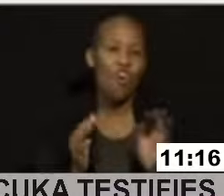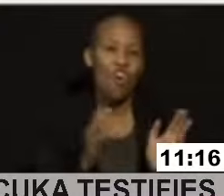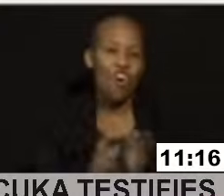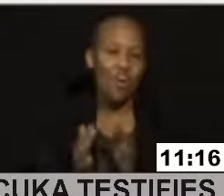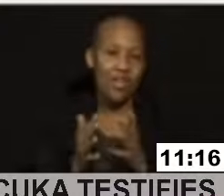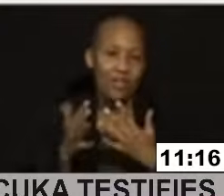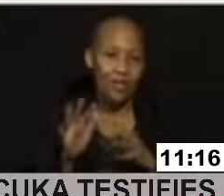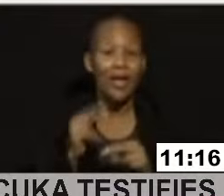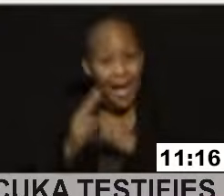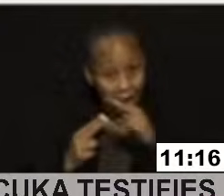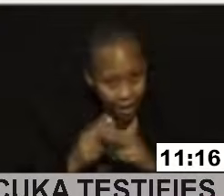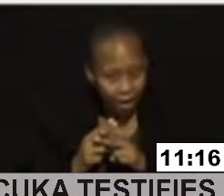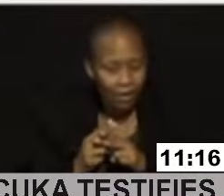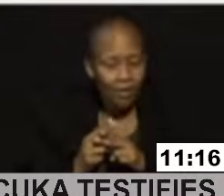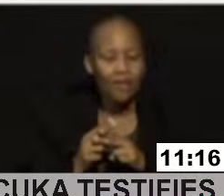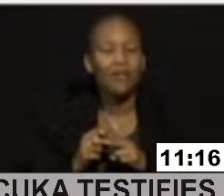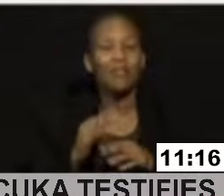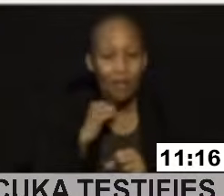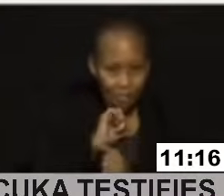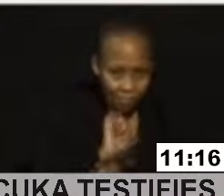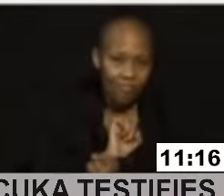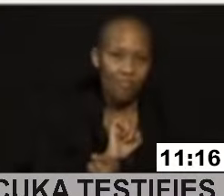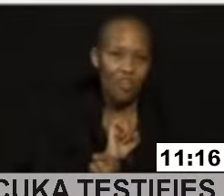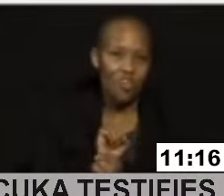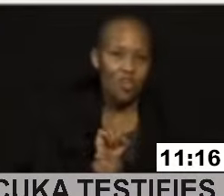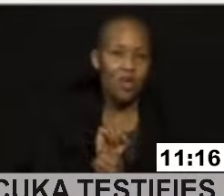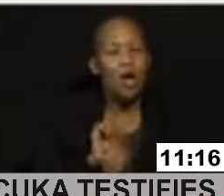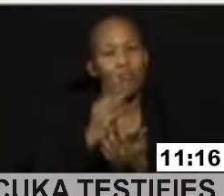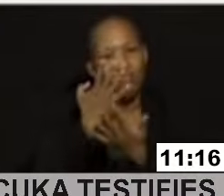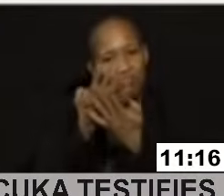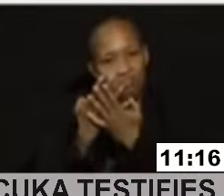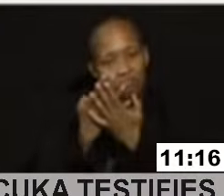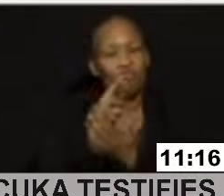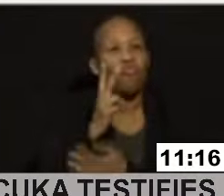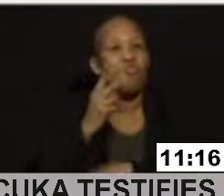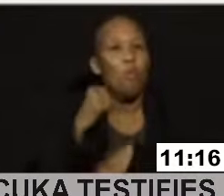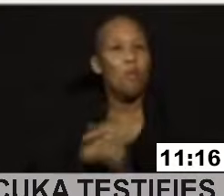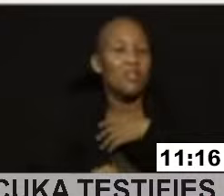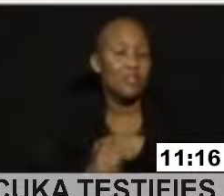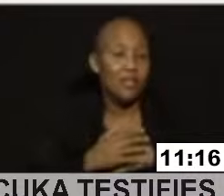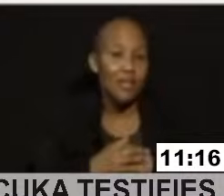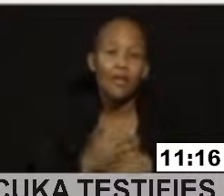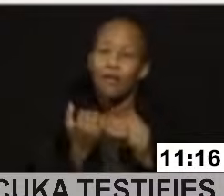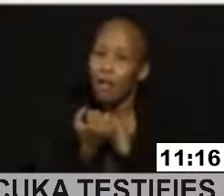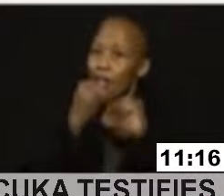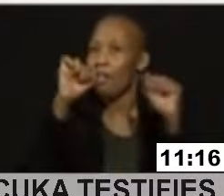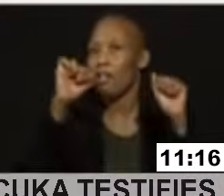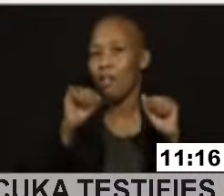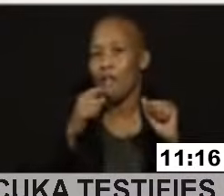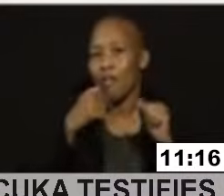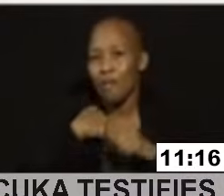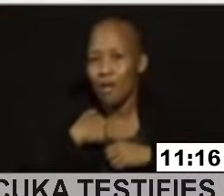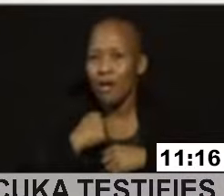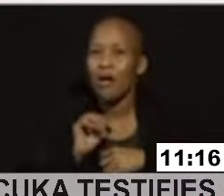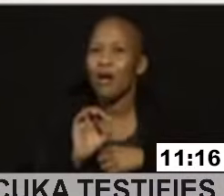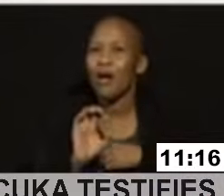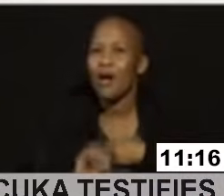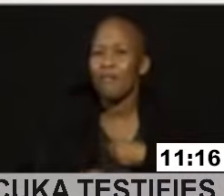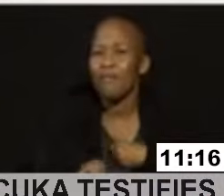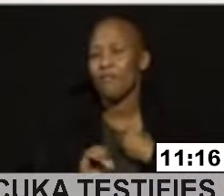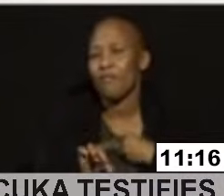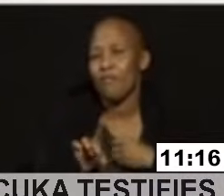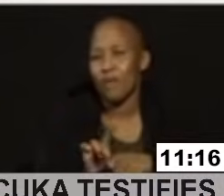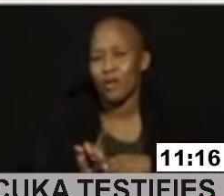Detained again, spent another 2 months in prison. Upon my release, I was served with a banning order confining